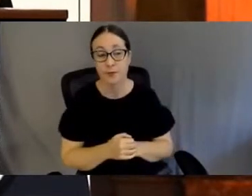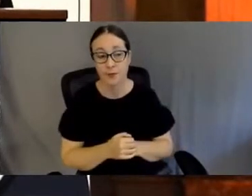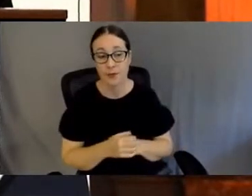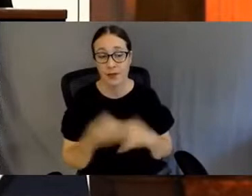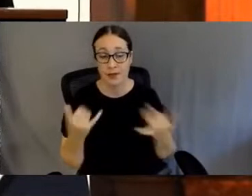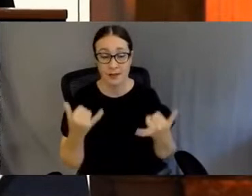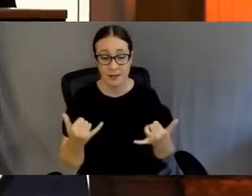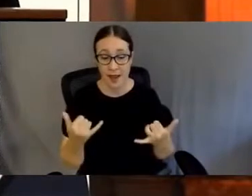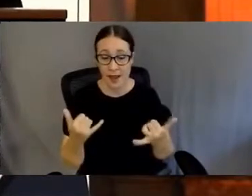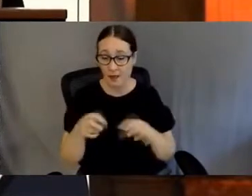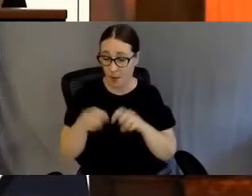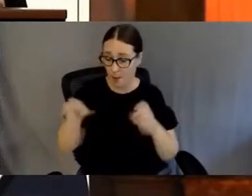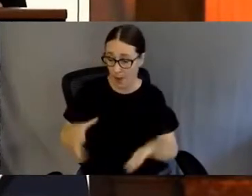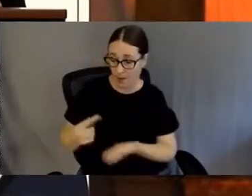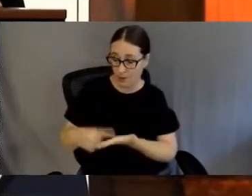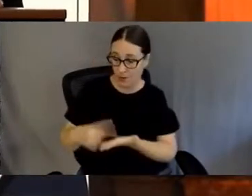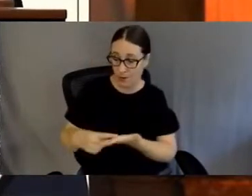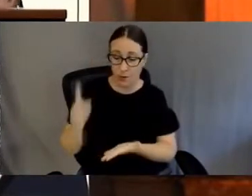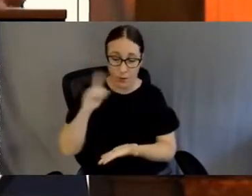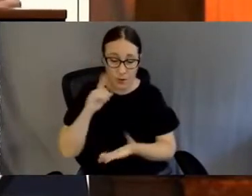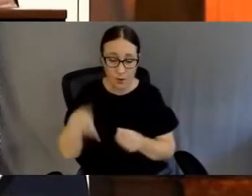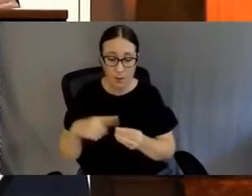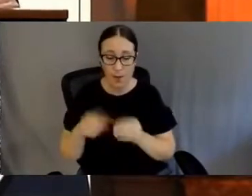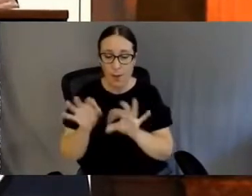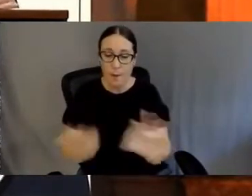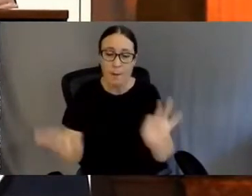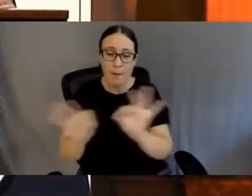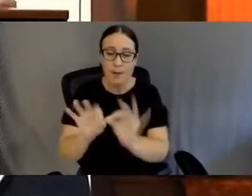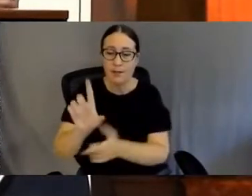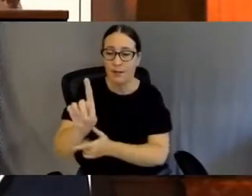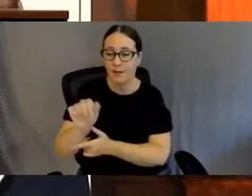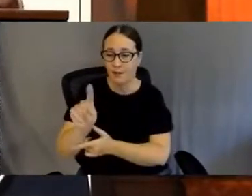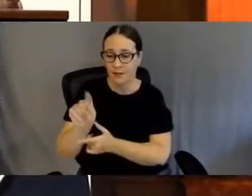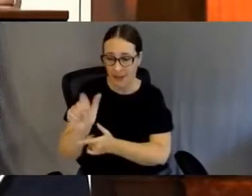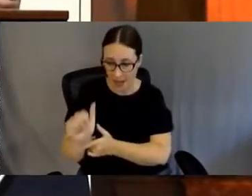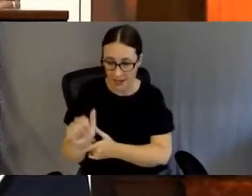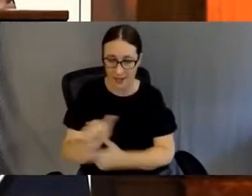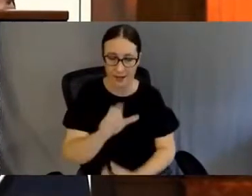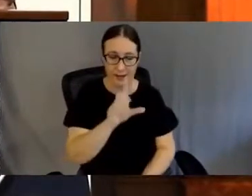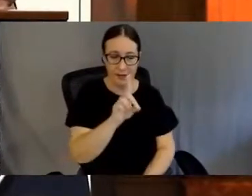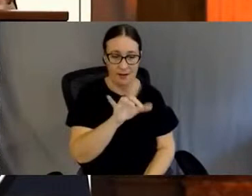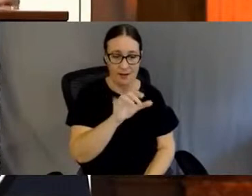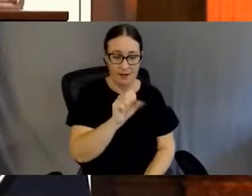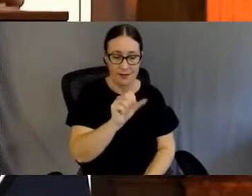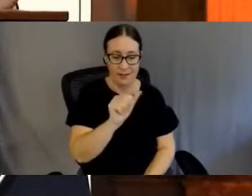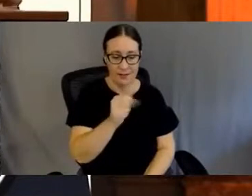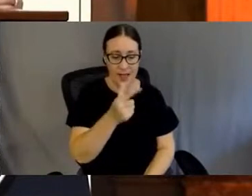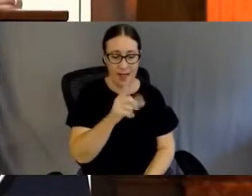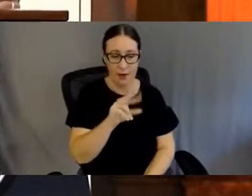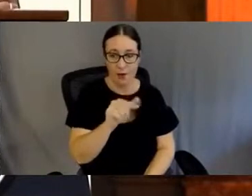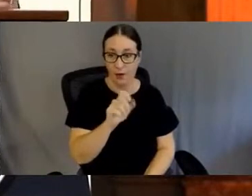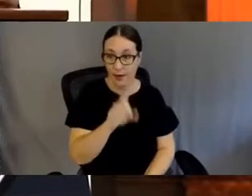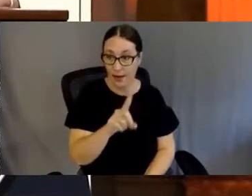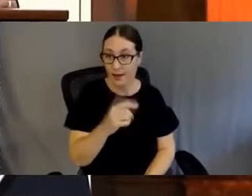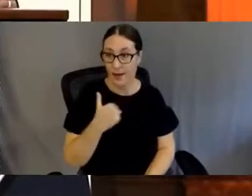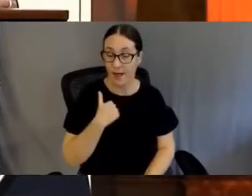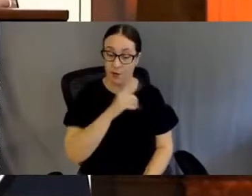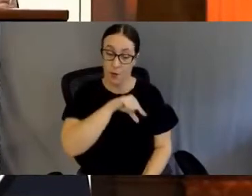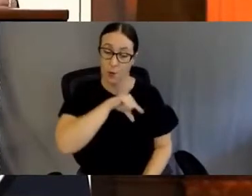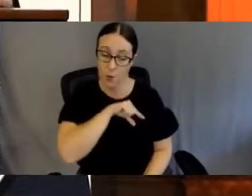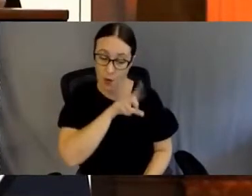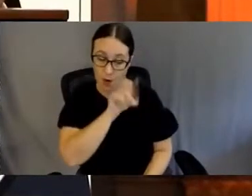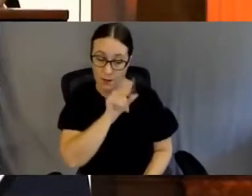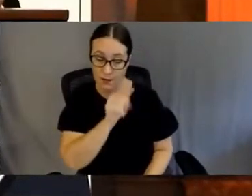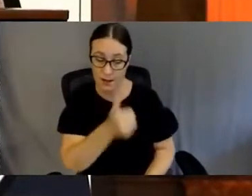all of the panels, the importance of data. Disaggregated data, having the right data that's going to help us narrow in